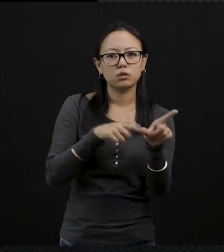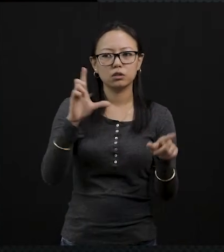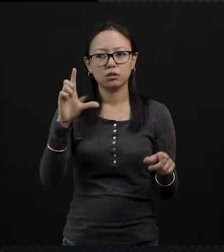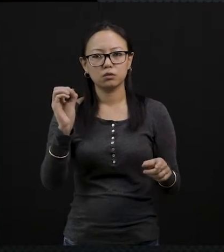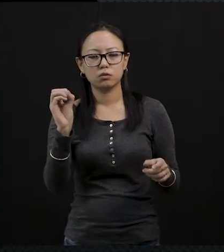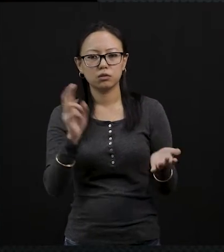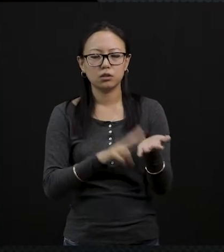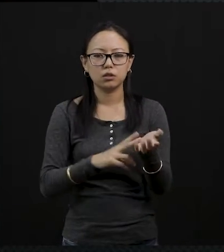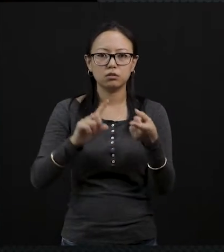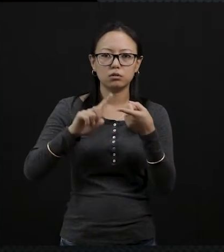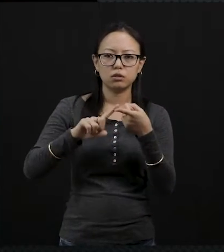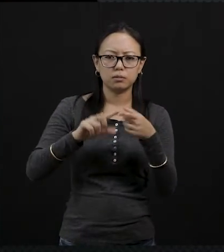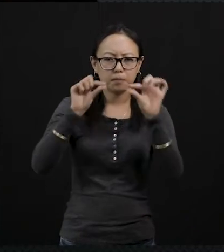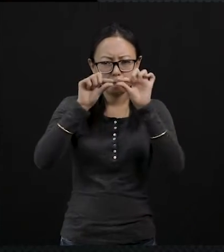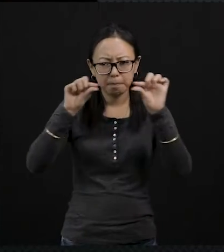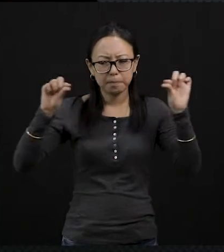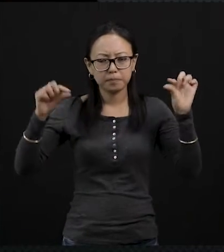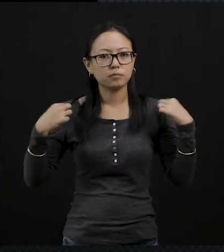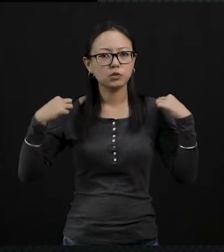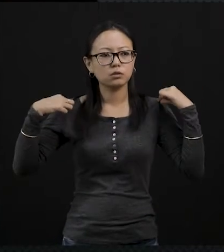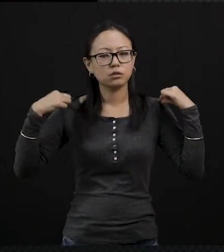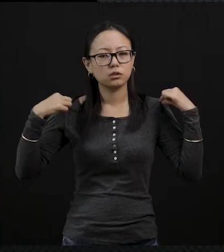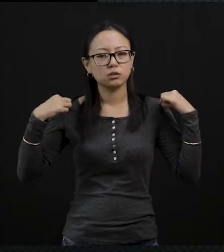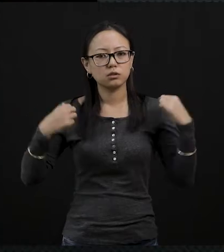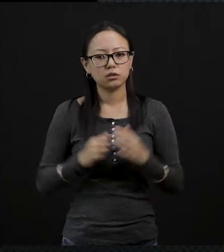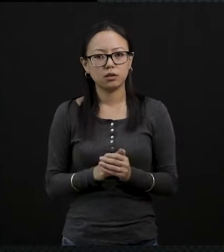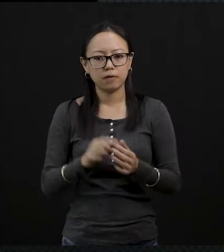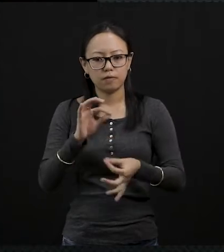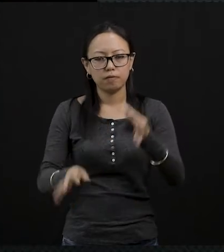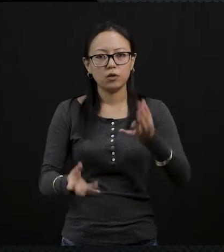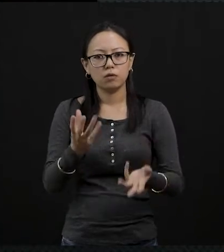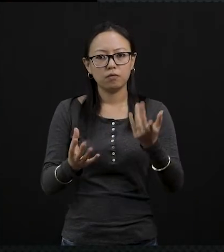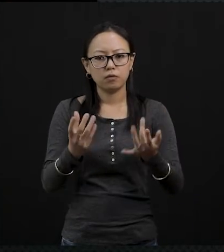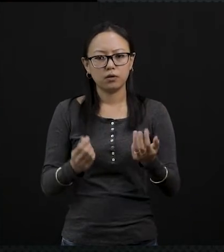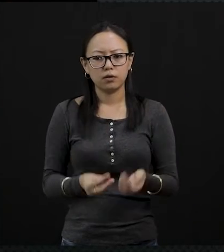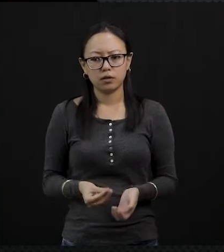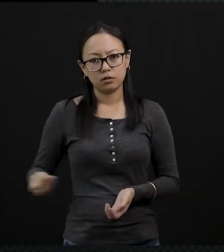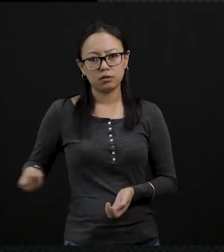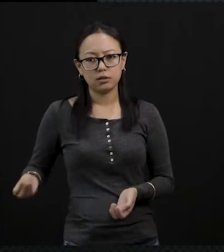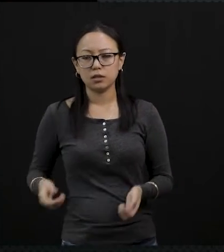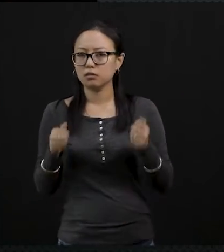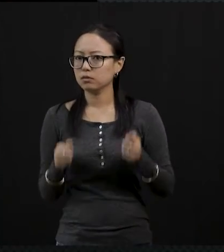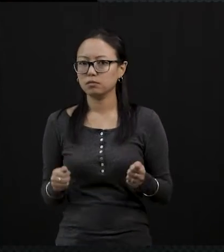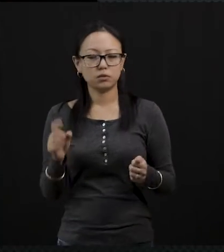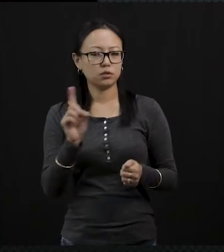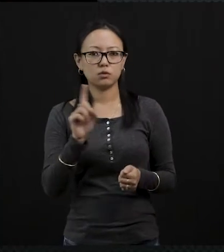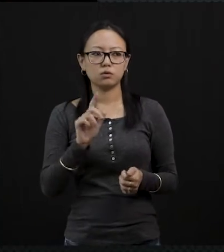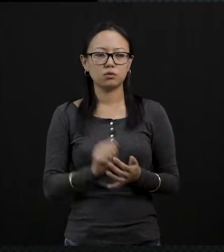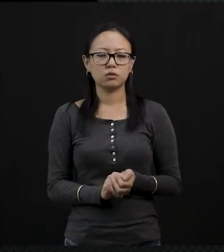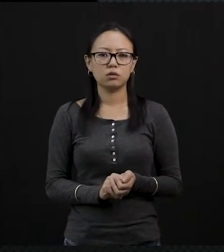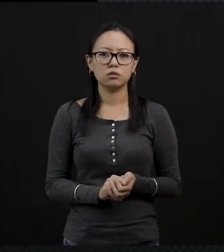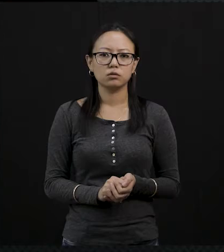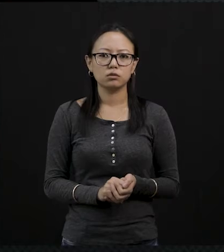fire. Now, it's a true story. It is a very true story. But a